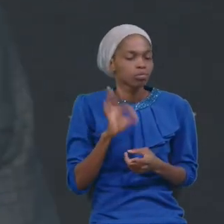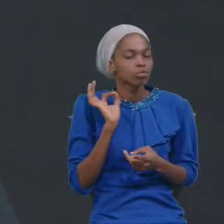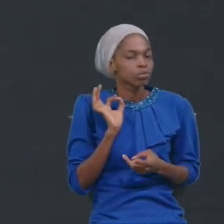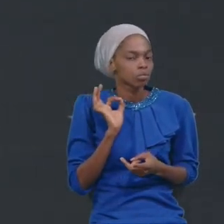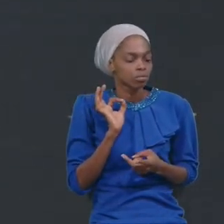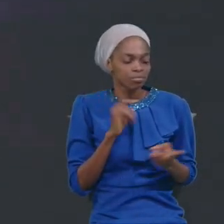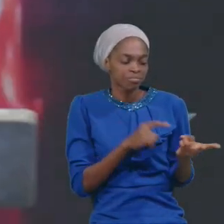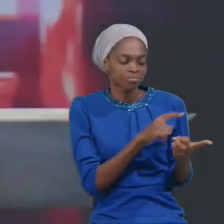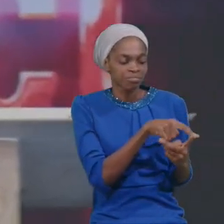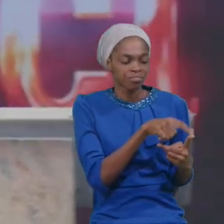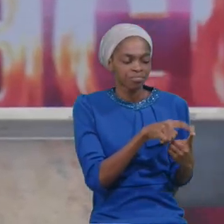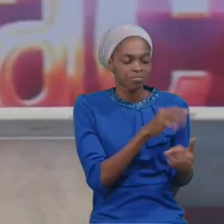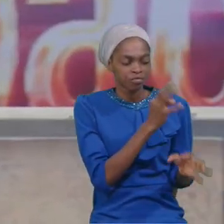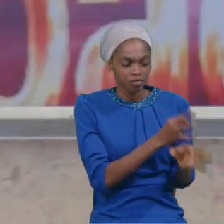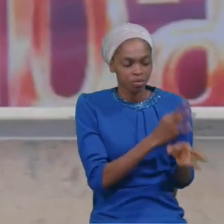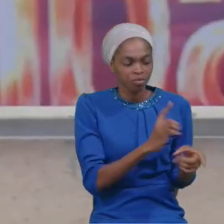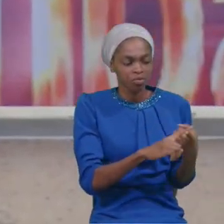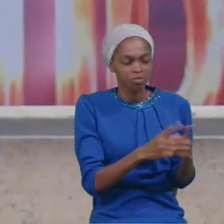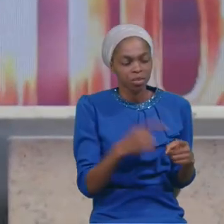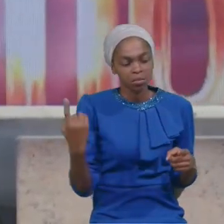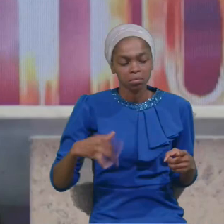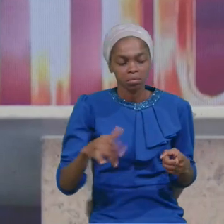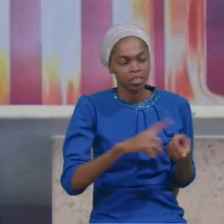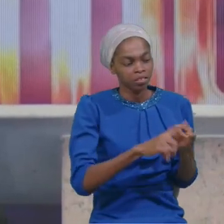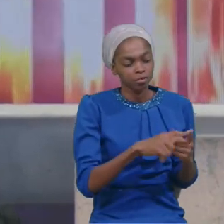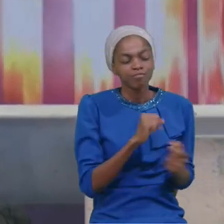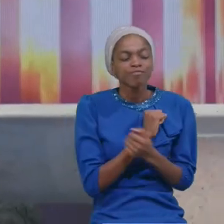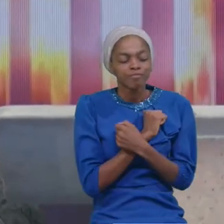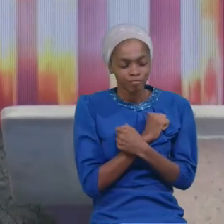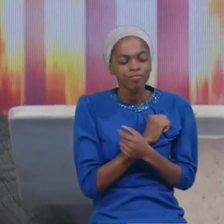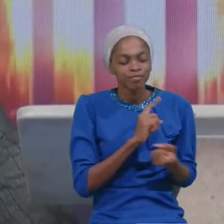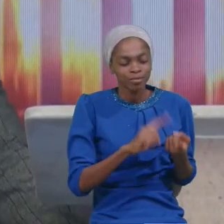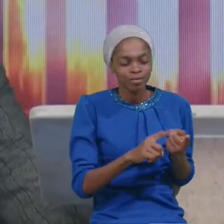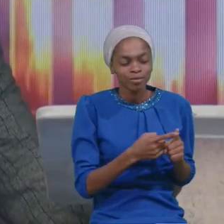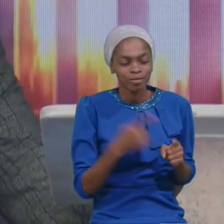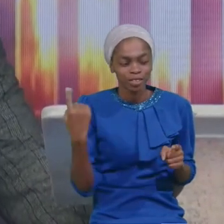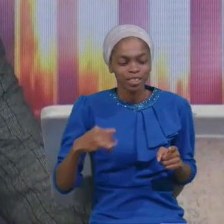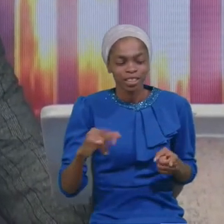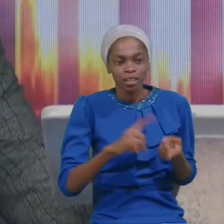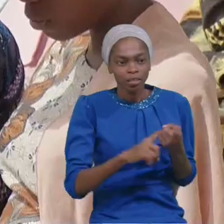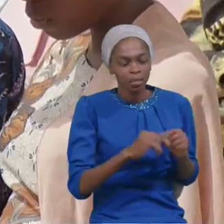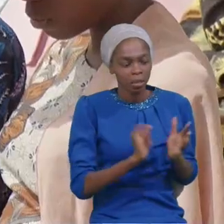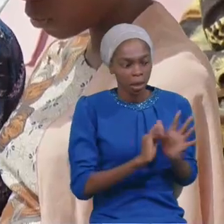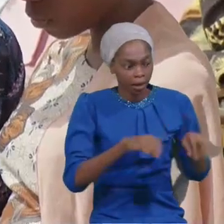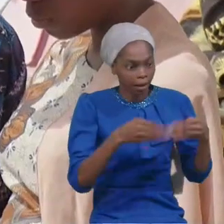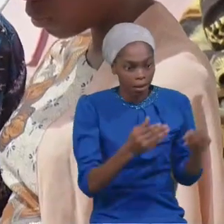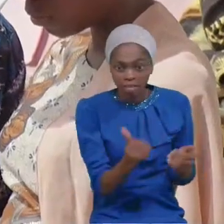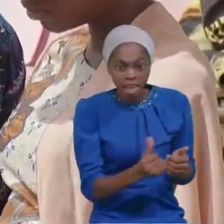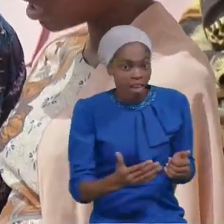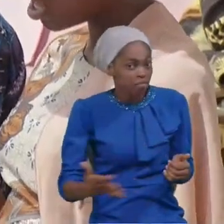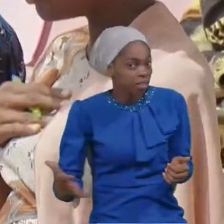friend that lays down everything for your sake. I choose Jesus.